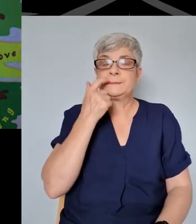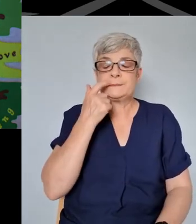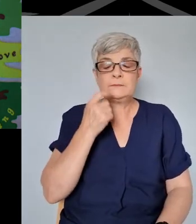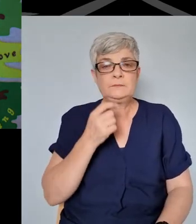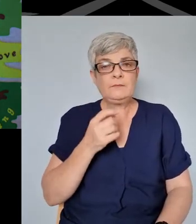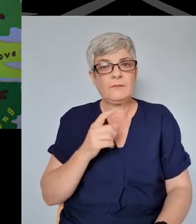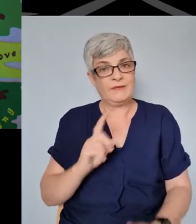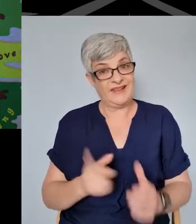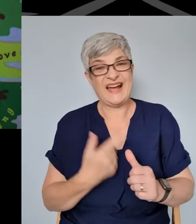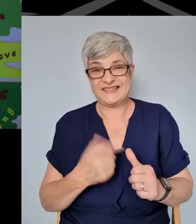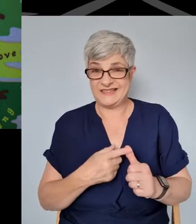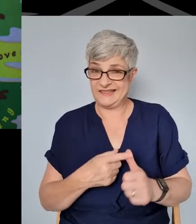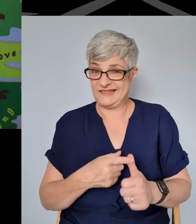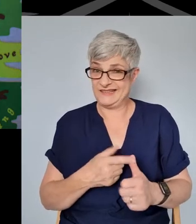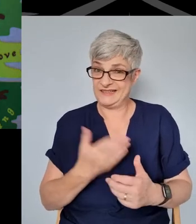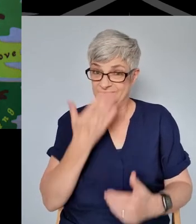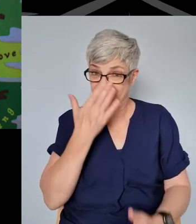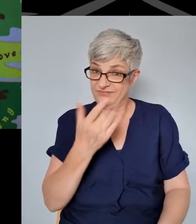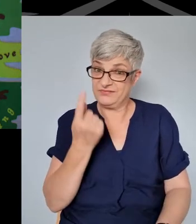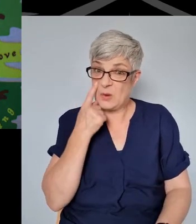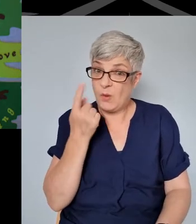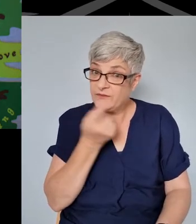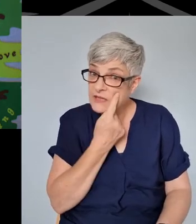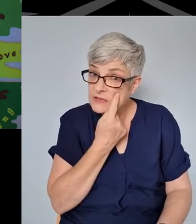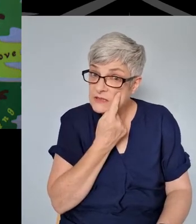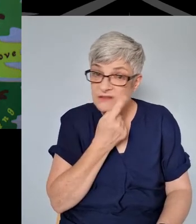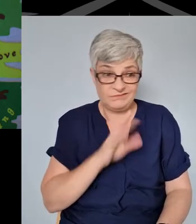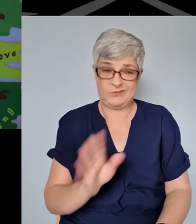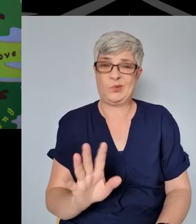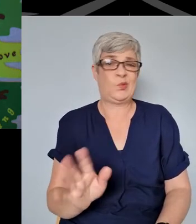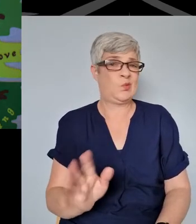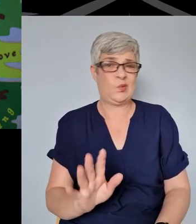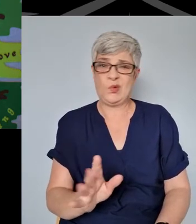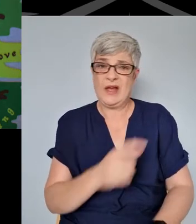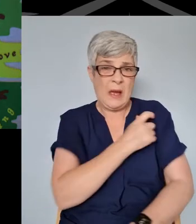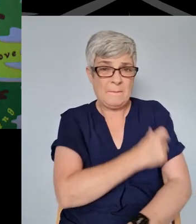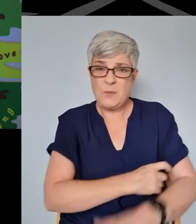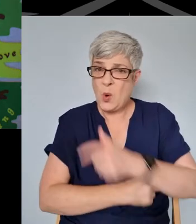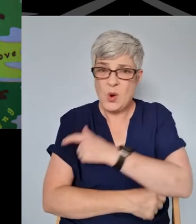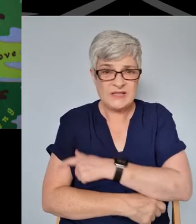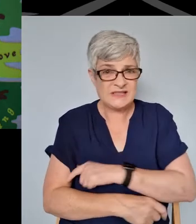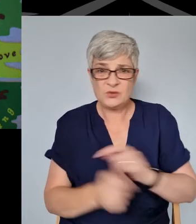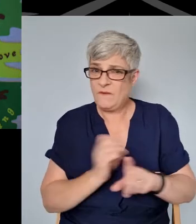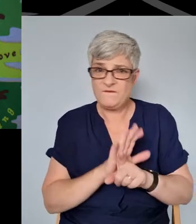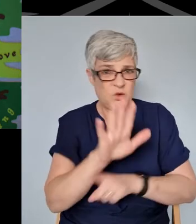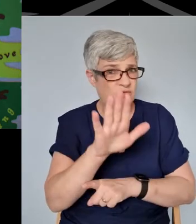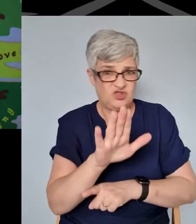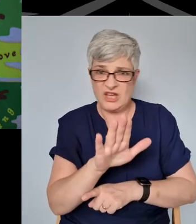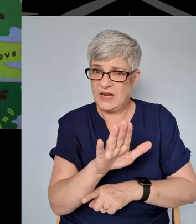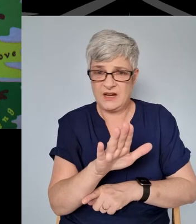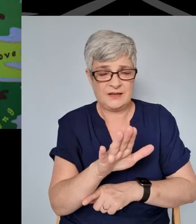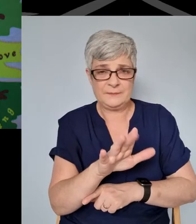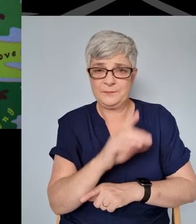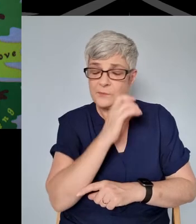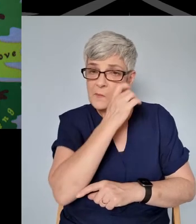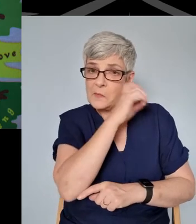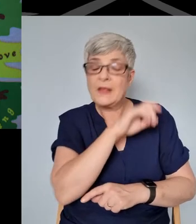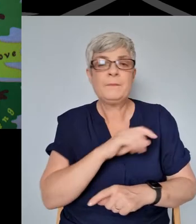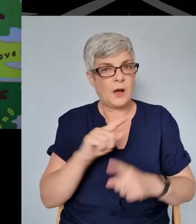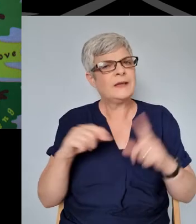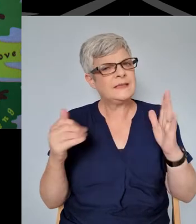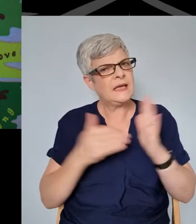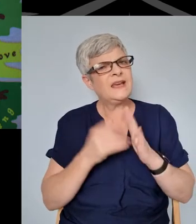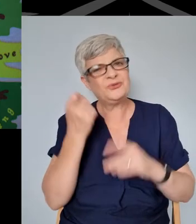The answer is pretty obvious, isn't it? No, they can't. Bones don't have a future. But